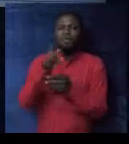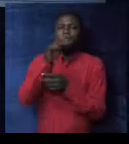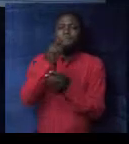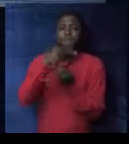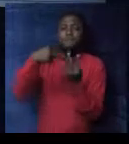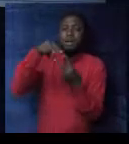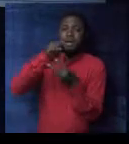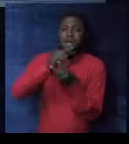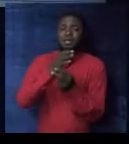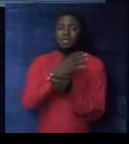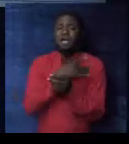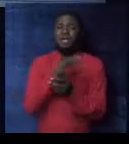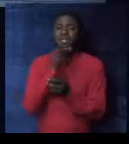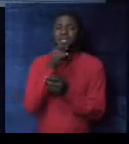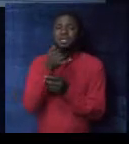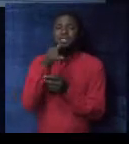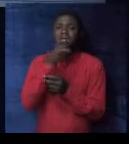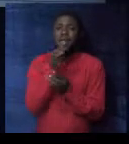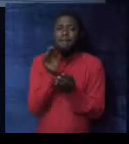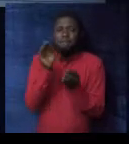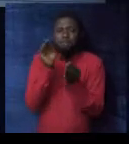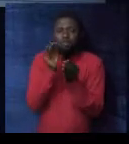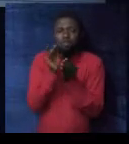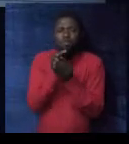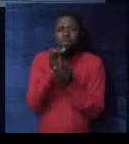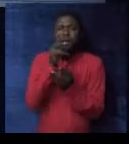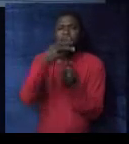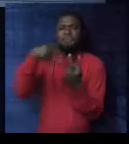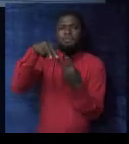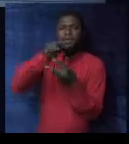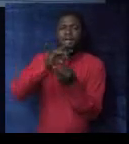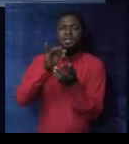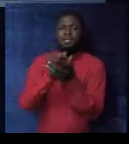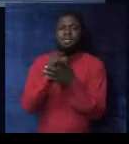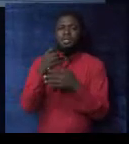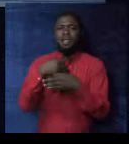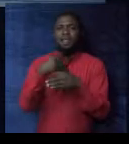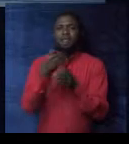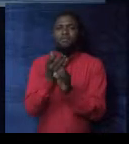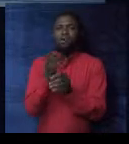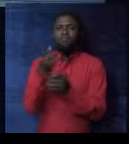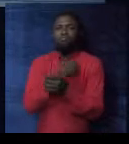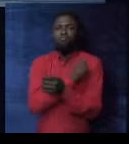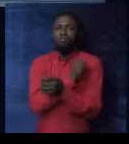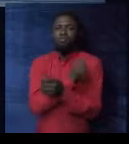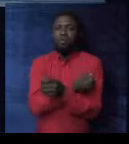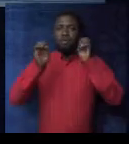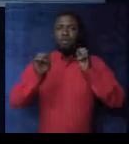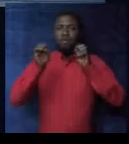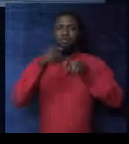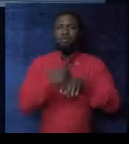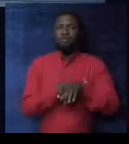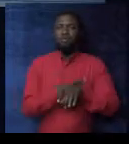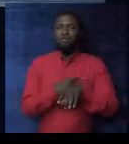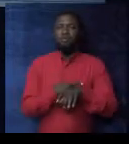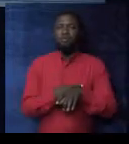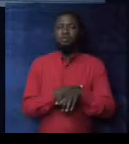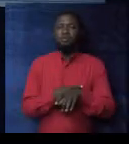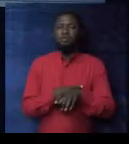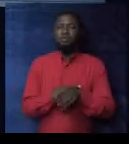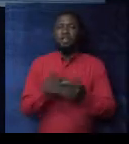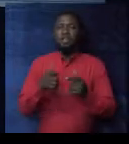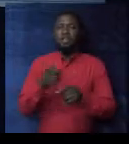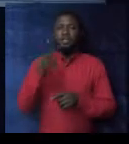and the dwarf planets are smaller planetary bodies that form solar system. Evaluation